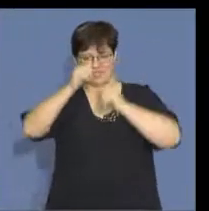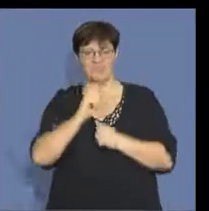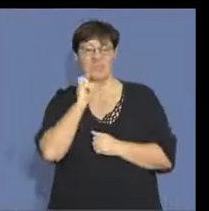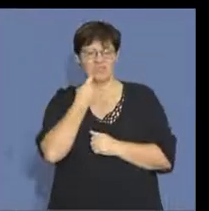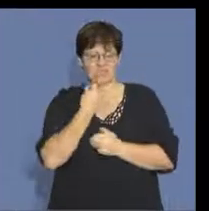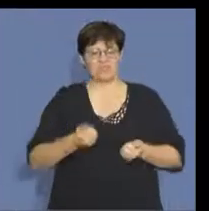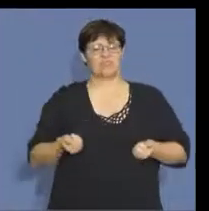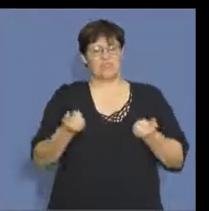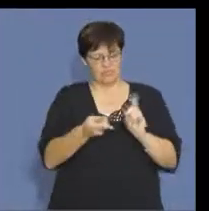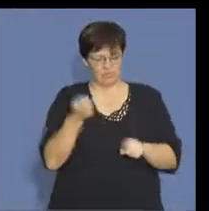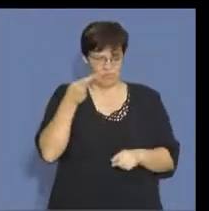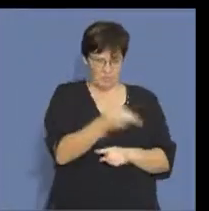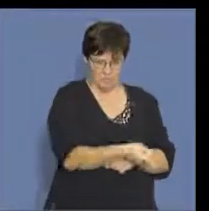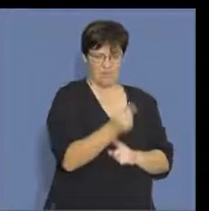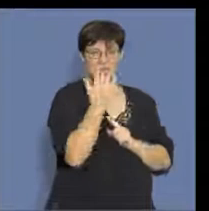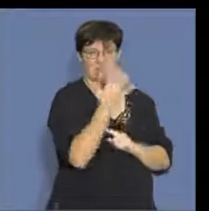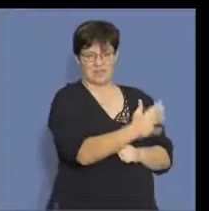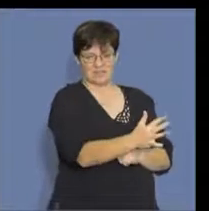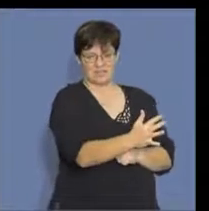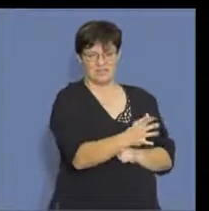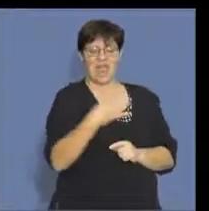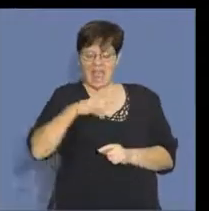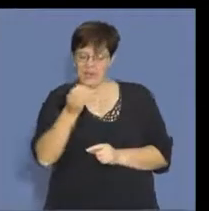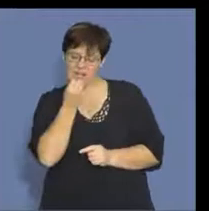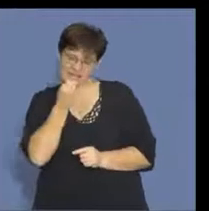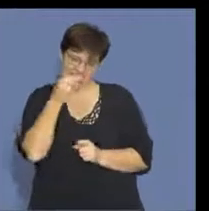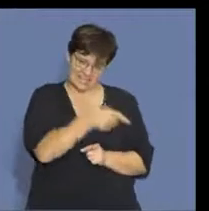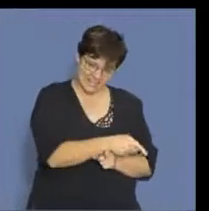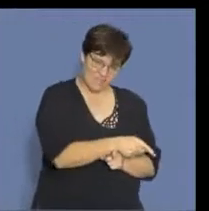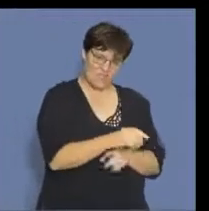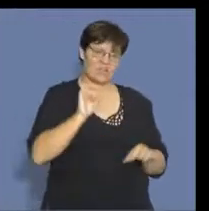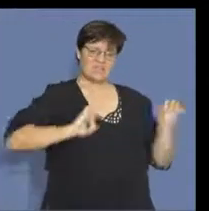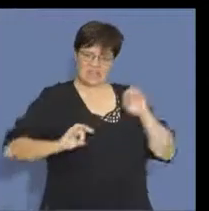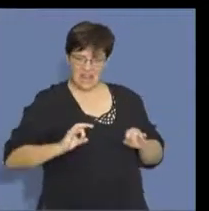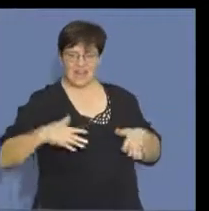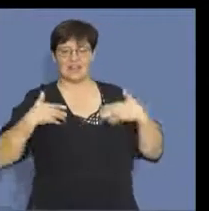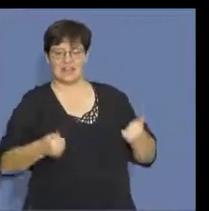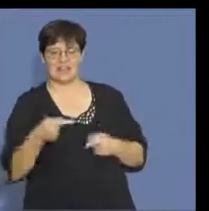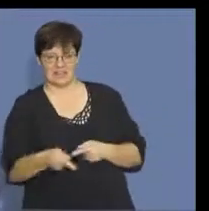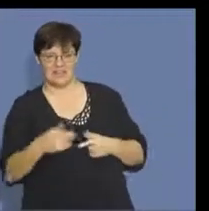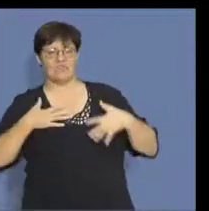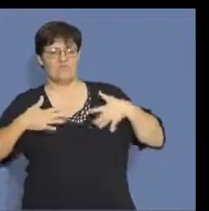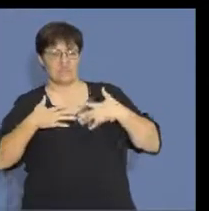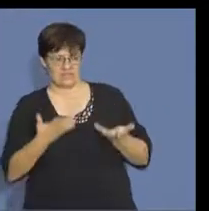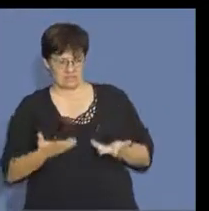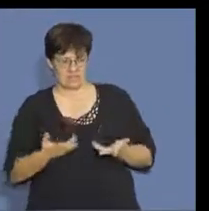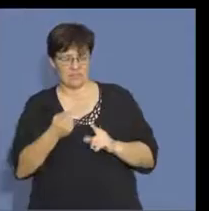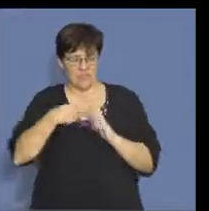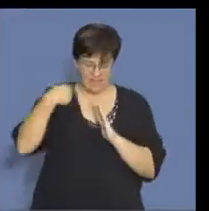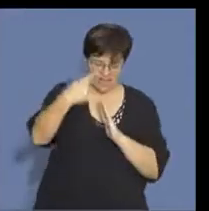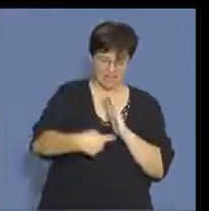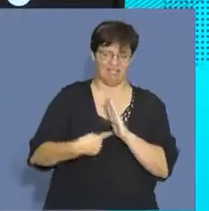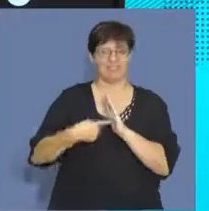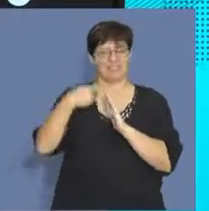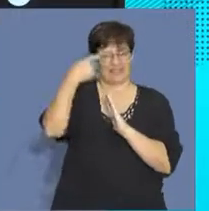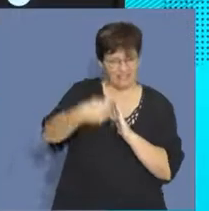produced from these plants, being used by animals and plants for cellular respiration again. So that cycle ensures that